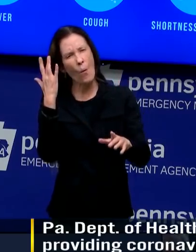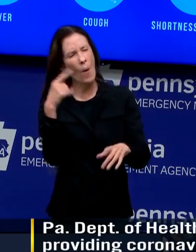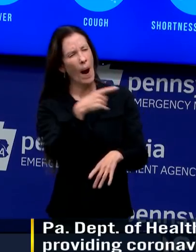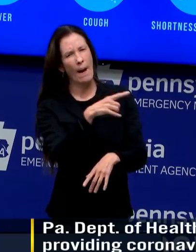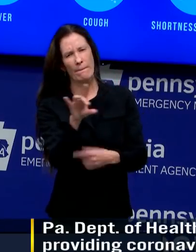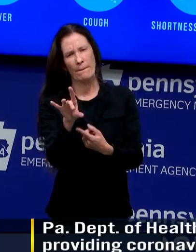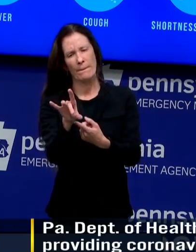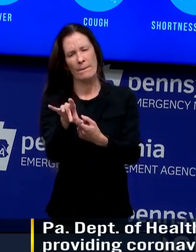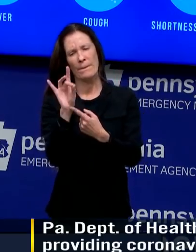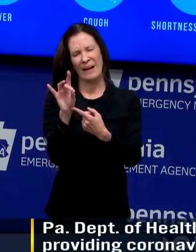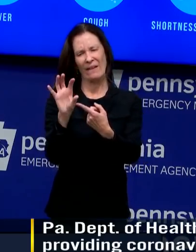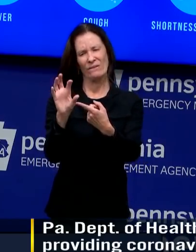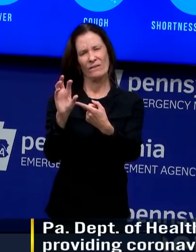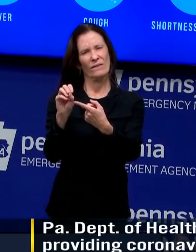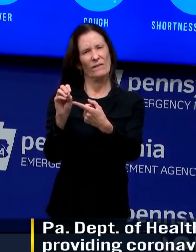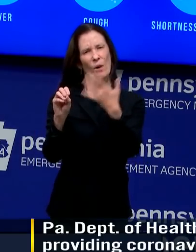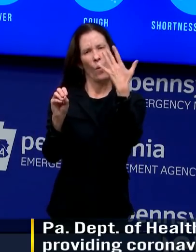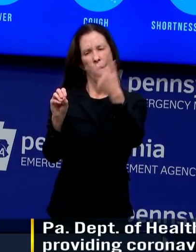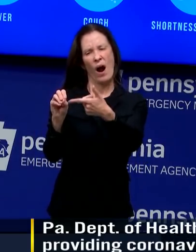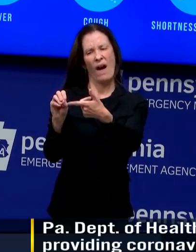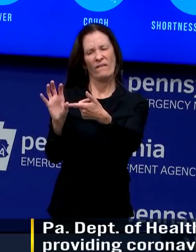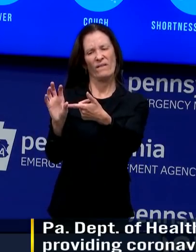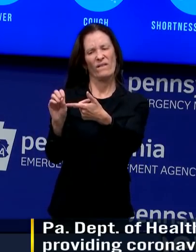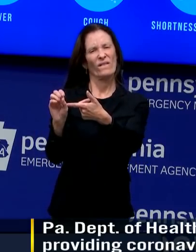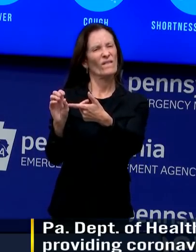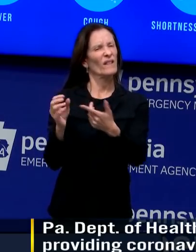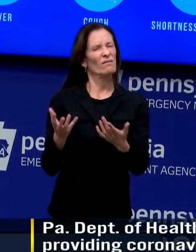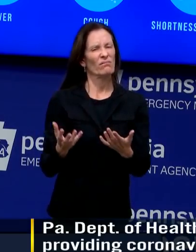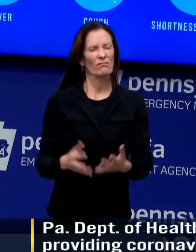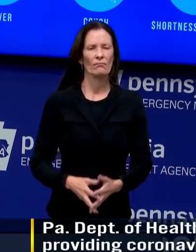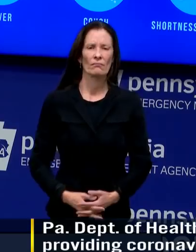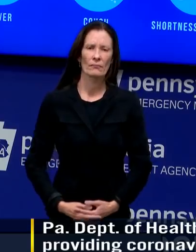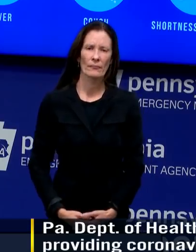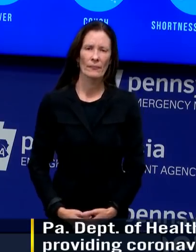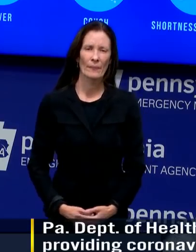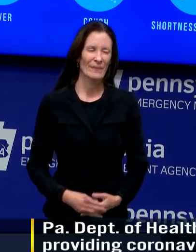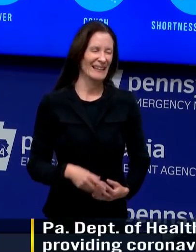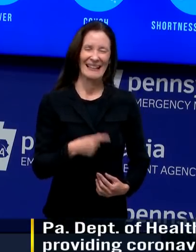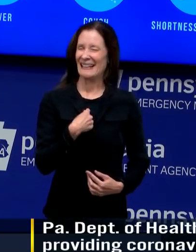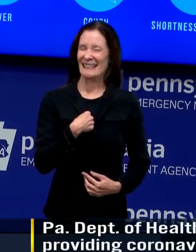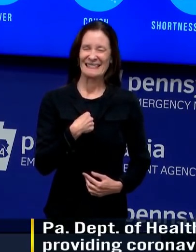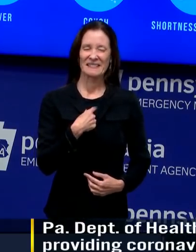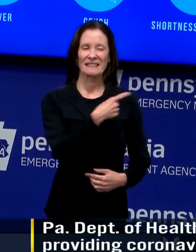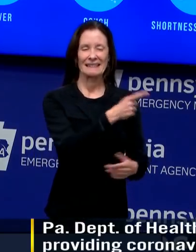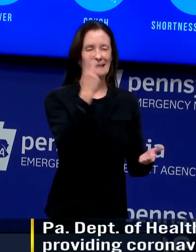for that. There's a good rationale, so Secretary Levine.